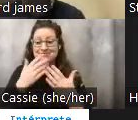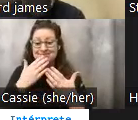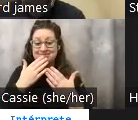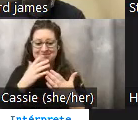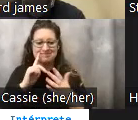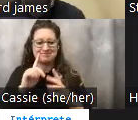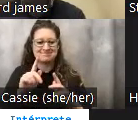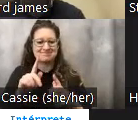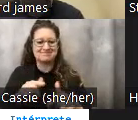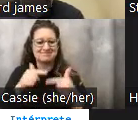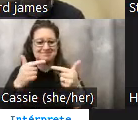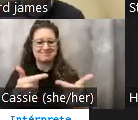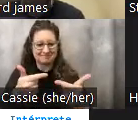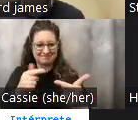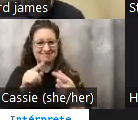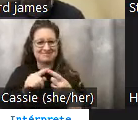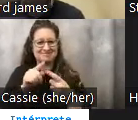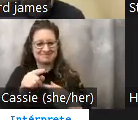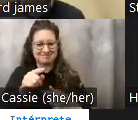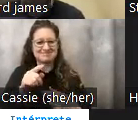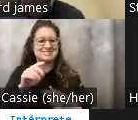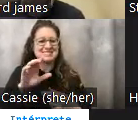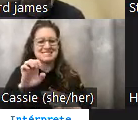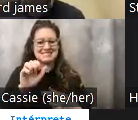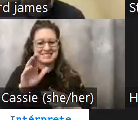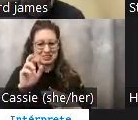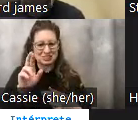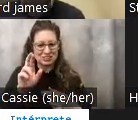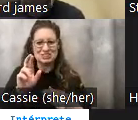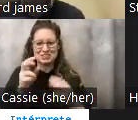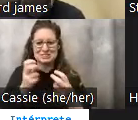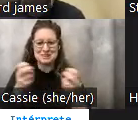the good folks from the CEACR series.